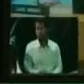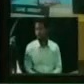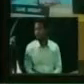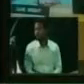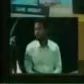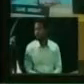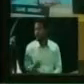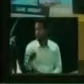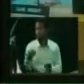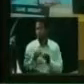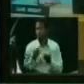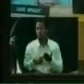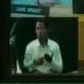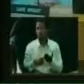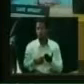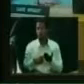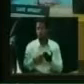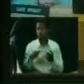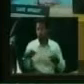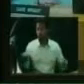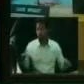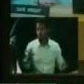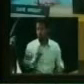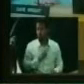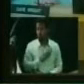All right. Any more discussion amongst the board?